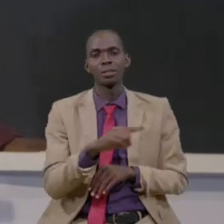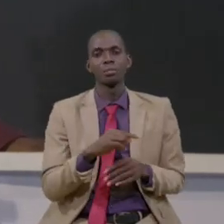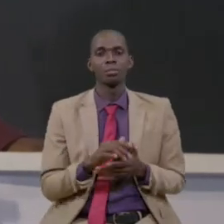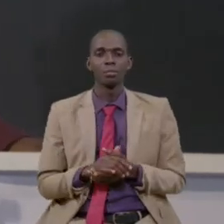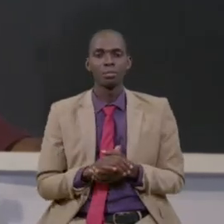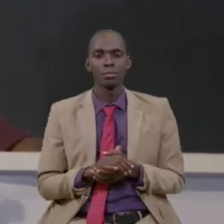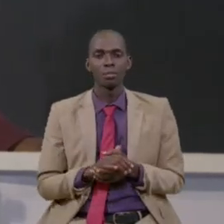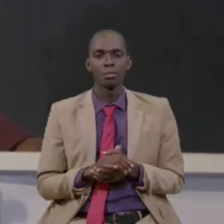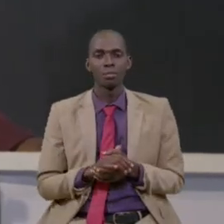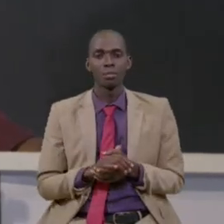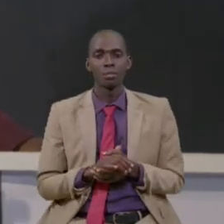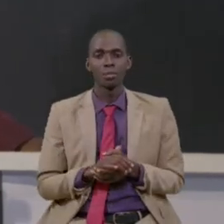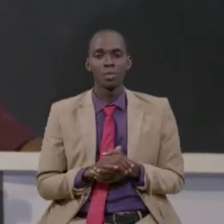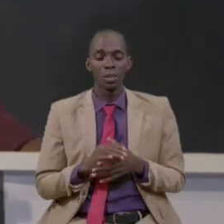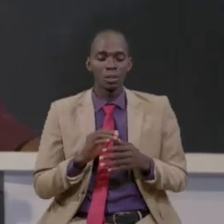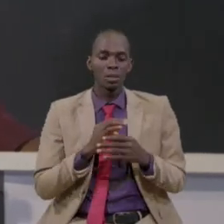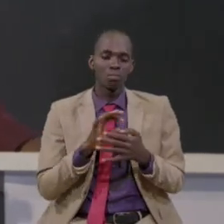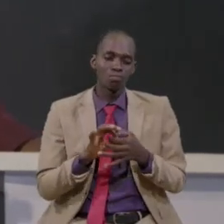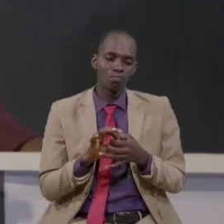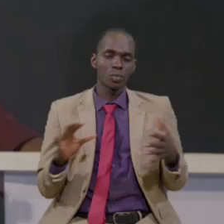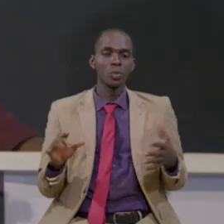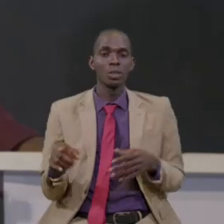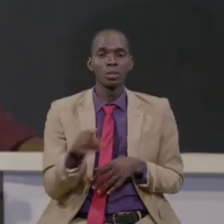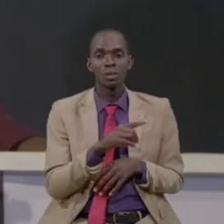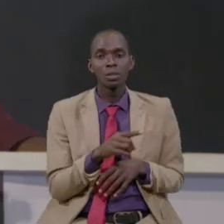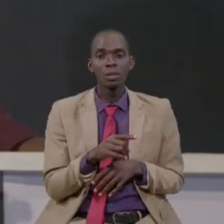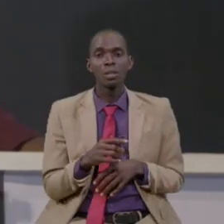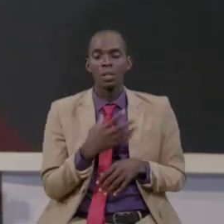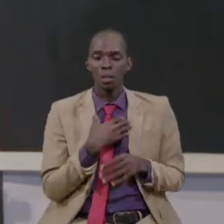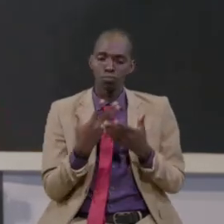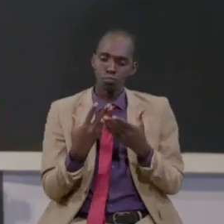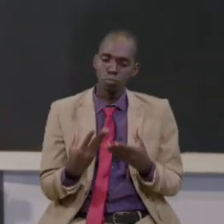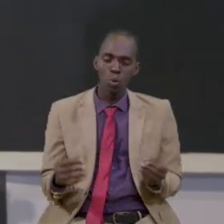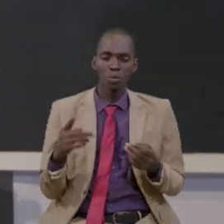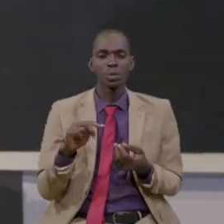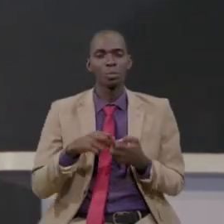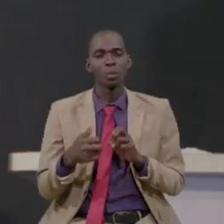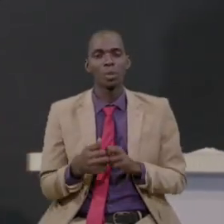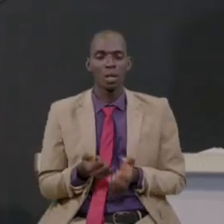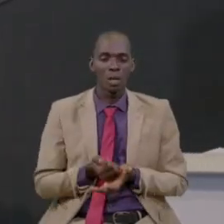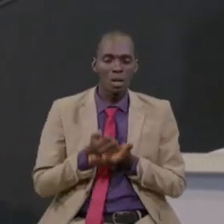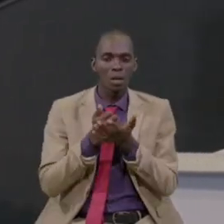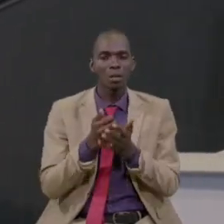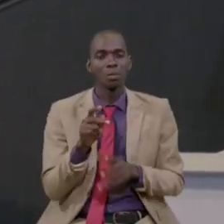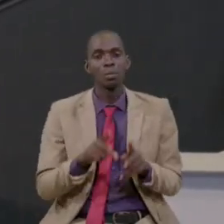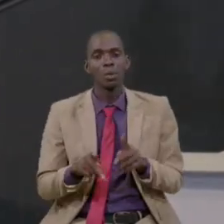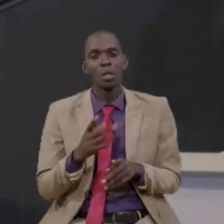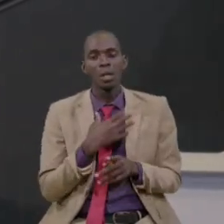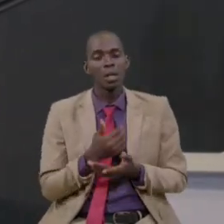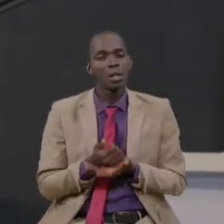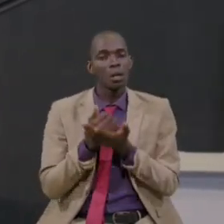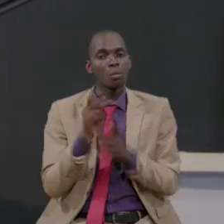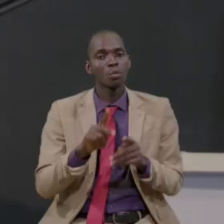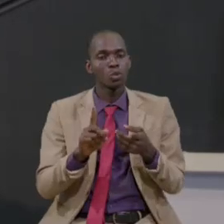relieve them, resolve their problems, help them, and help them to come to know there